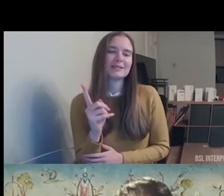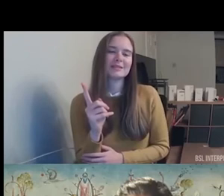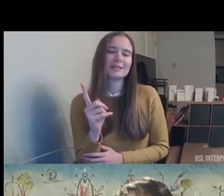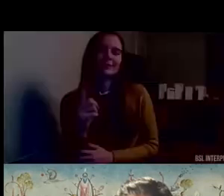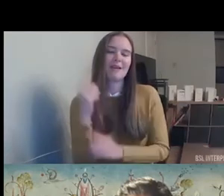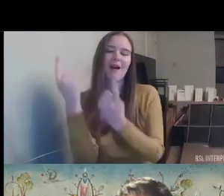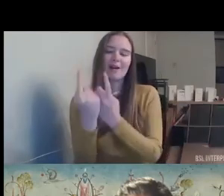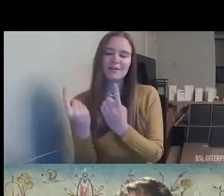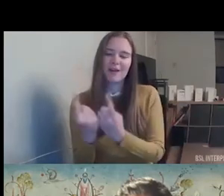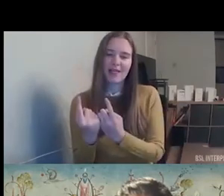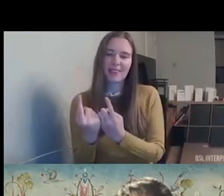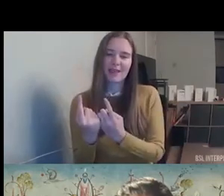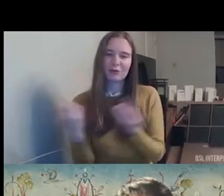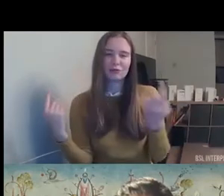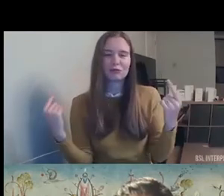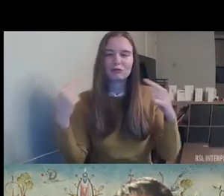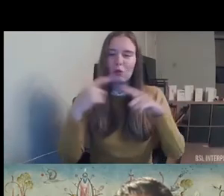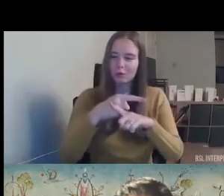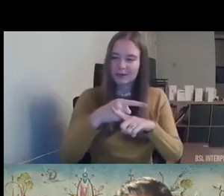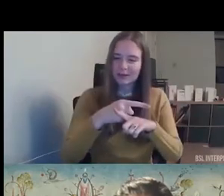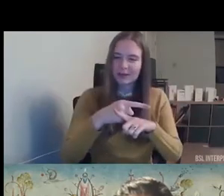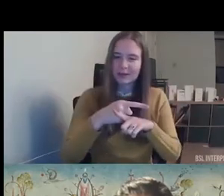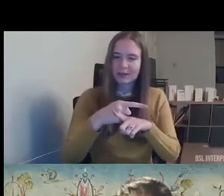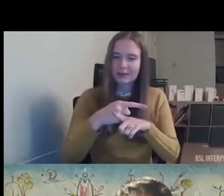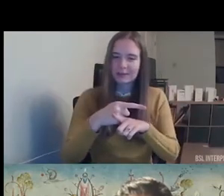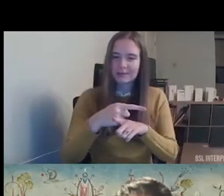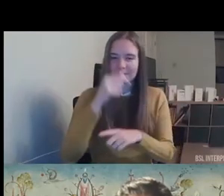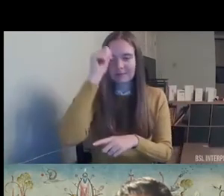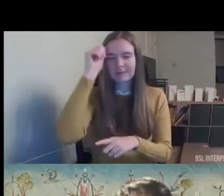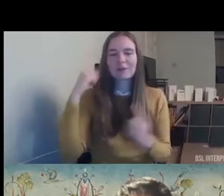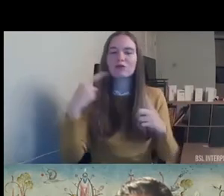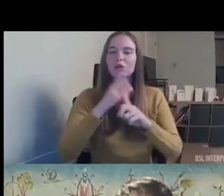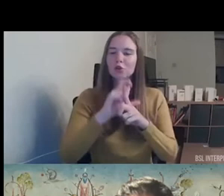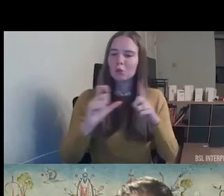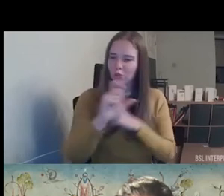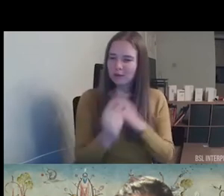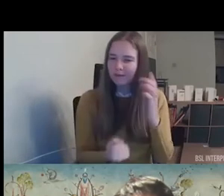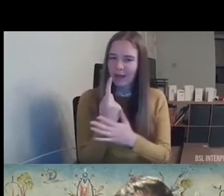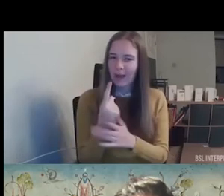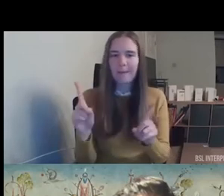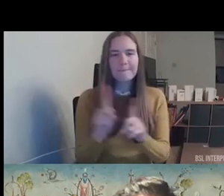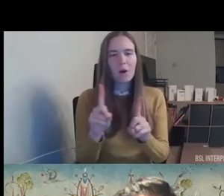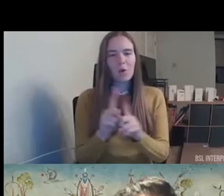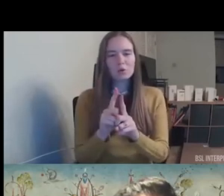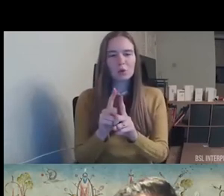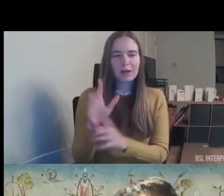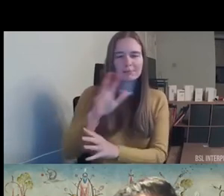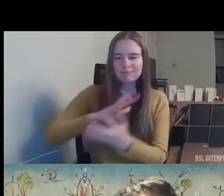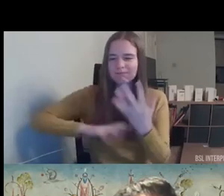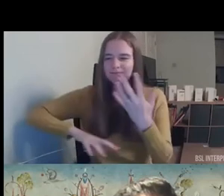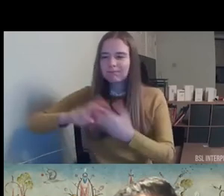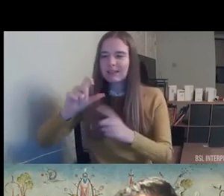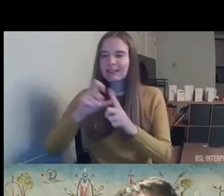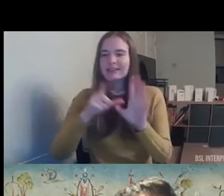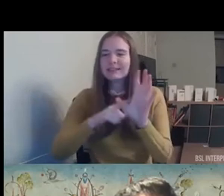crosses over a kind of community event, but it's also kind of dystopian. Like if you think the bonfire is a